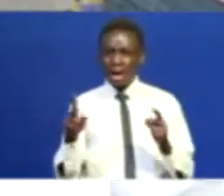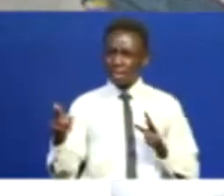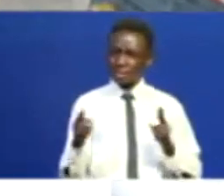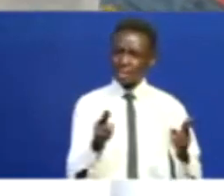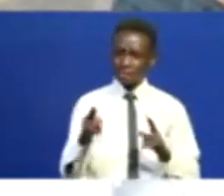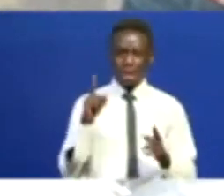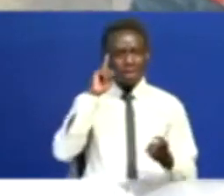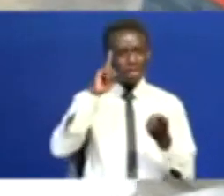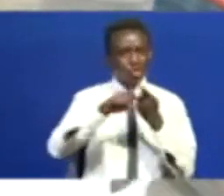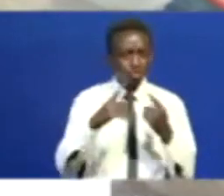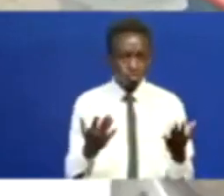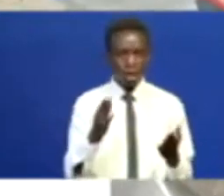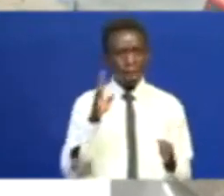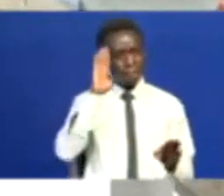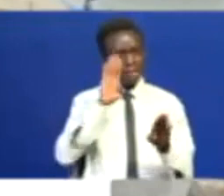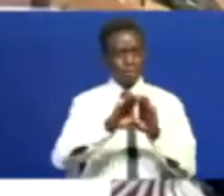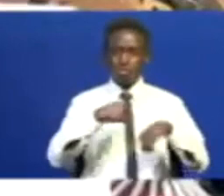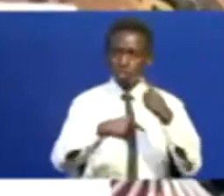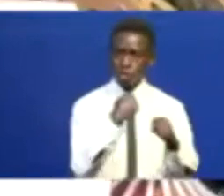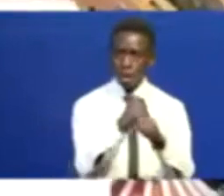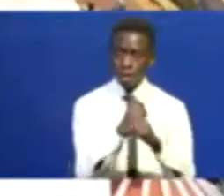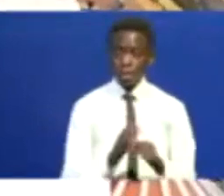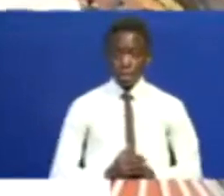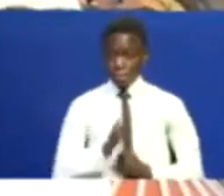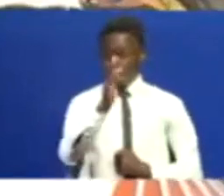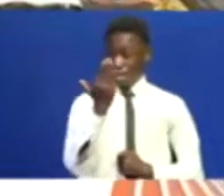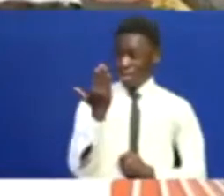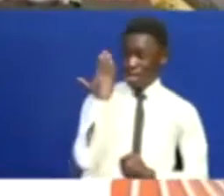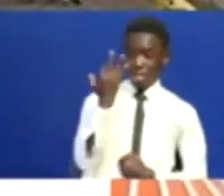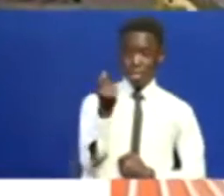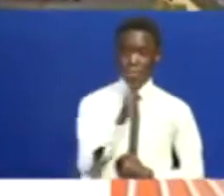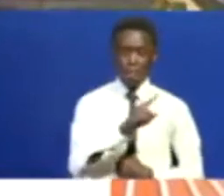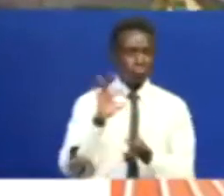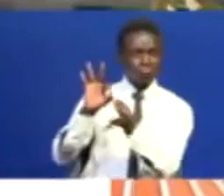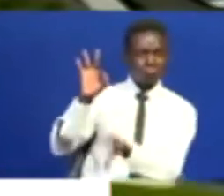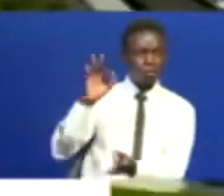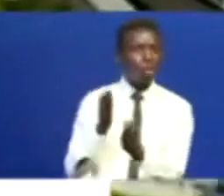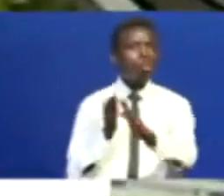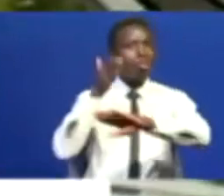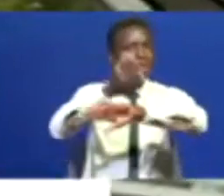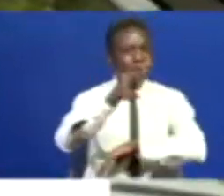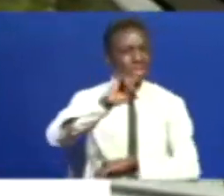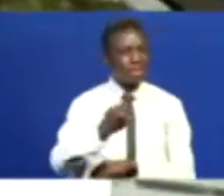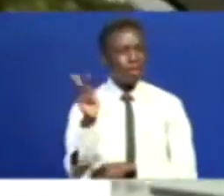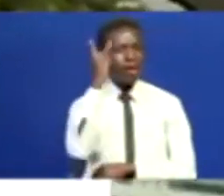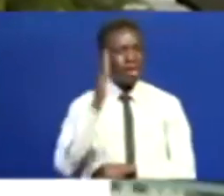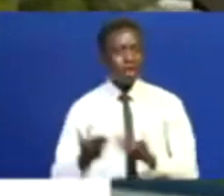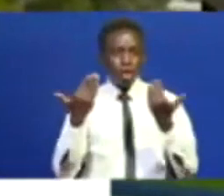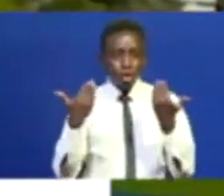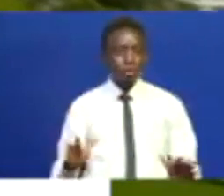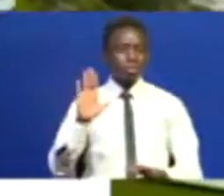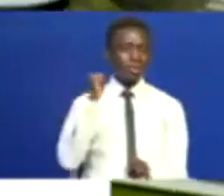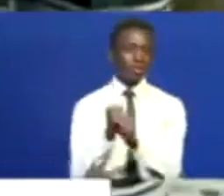remain afloat. In the last 3 months, it is estimated that over 3,000 Kenyans have lost their